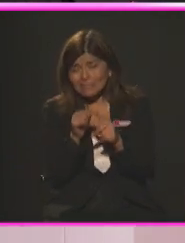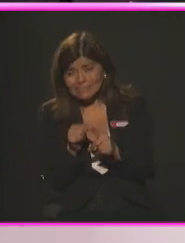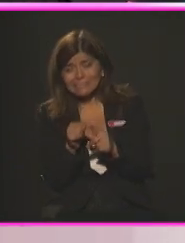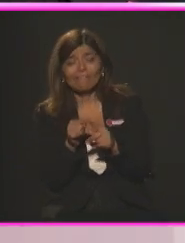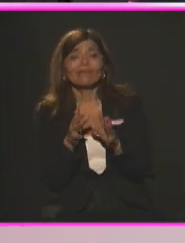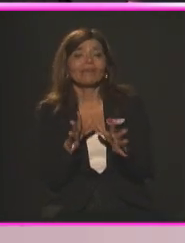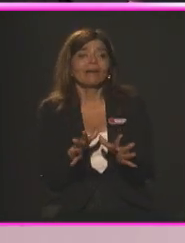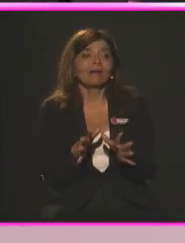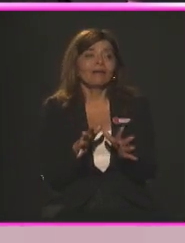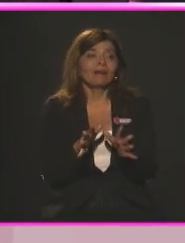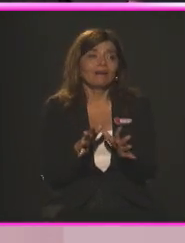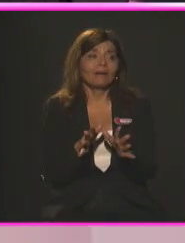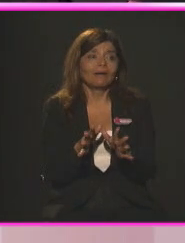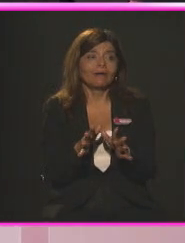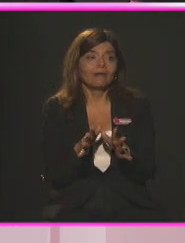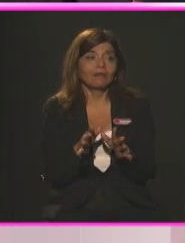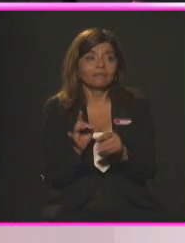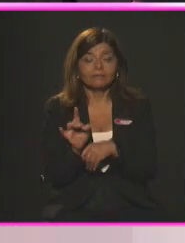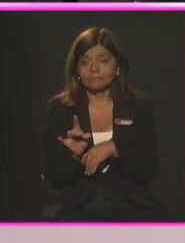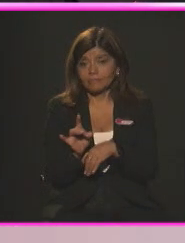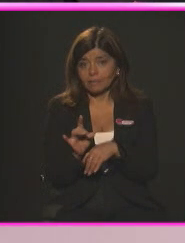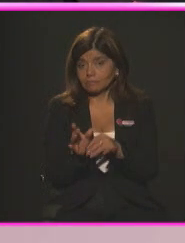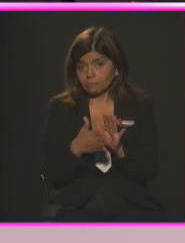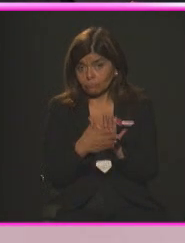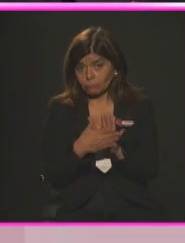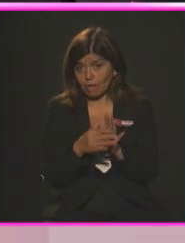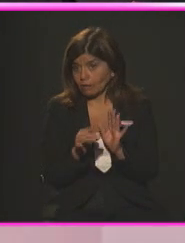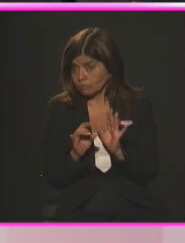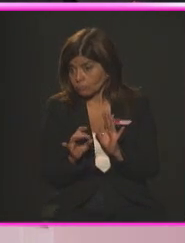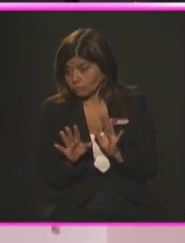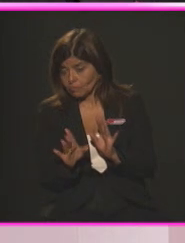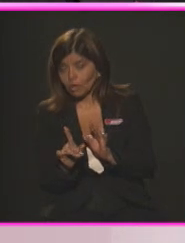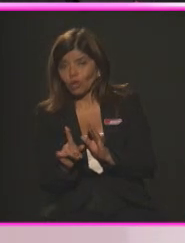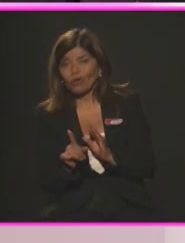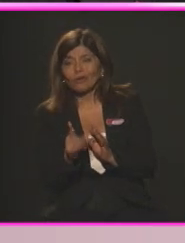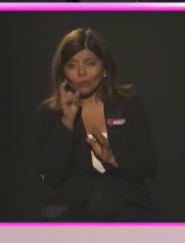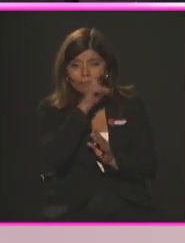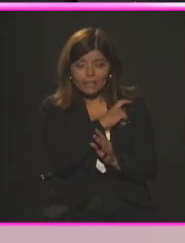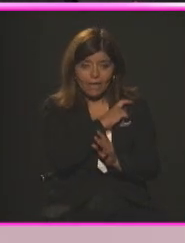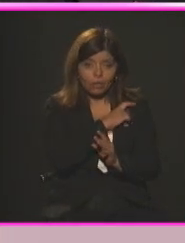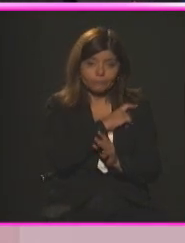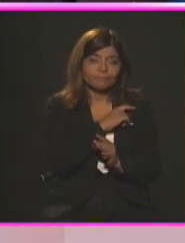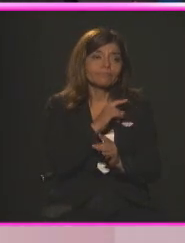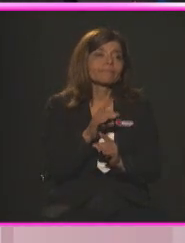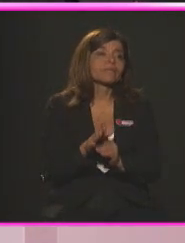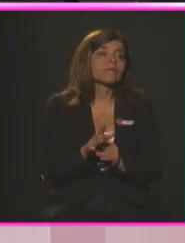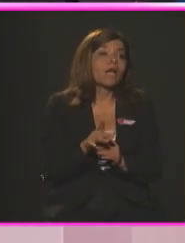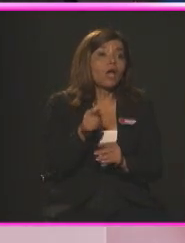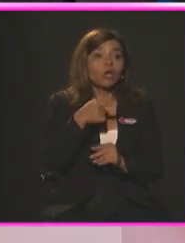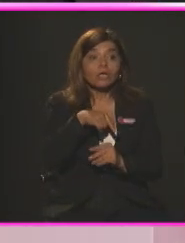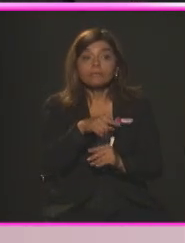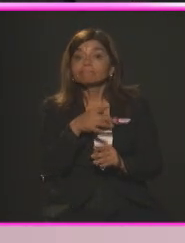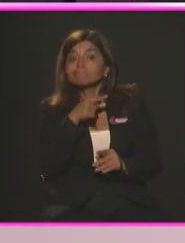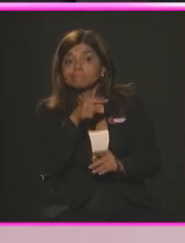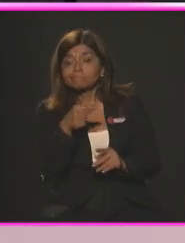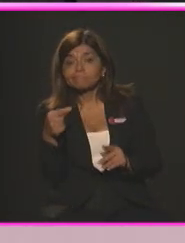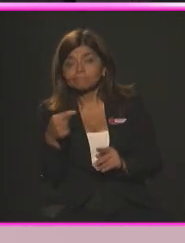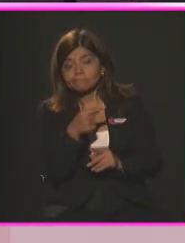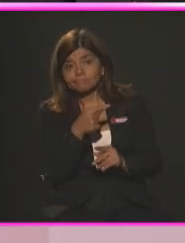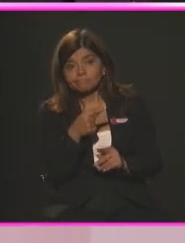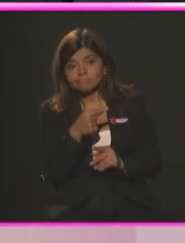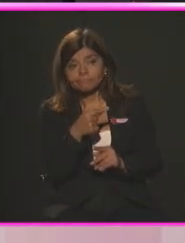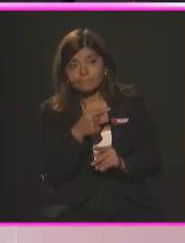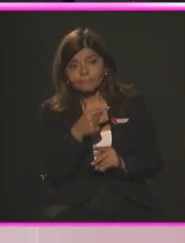microbes. And this figure is a little technical, but essentially what we found is, unlike most people whose microbiome stays the